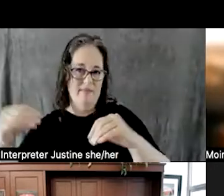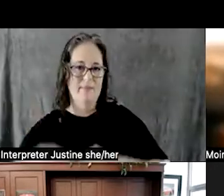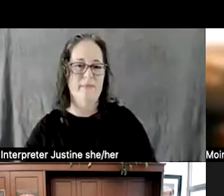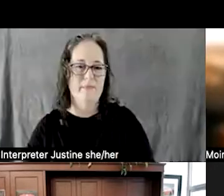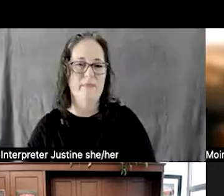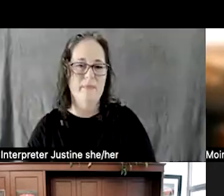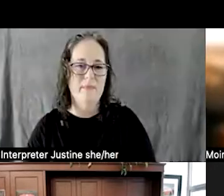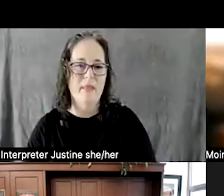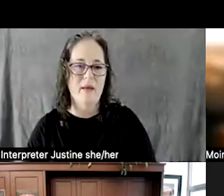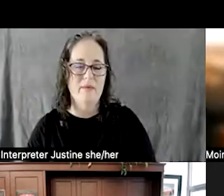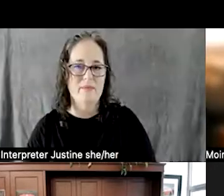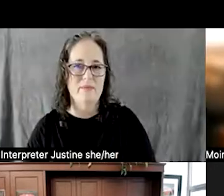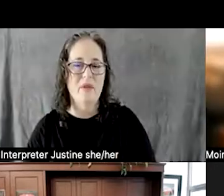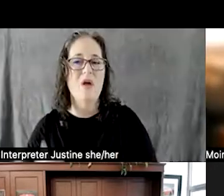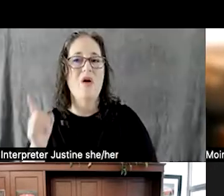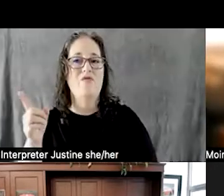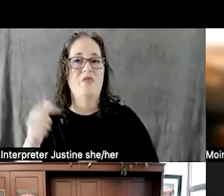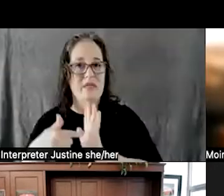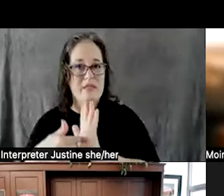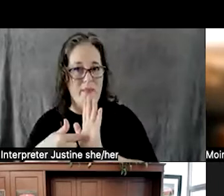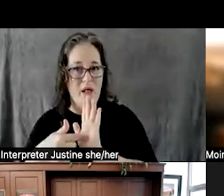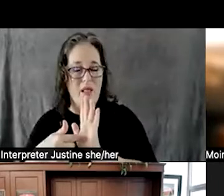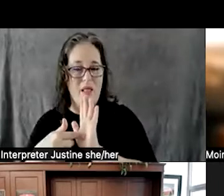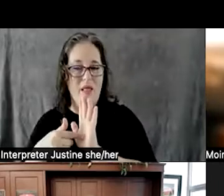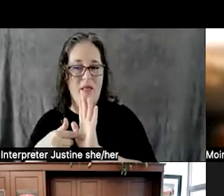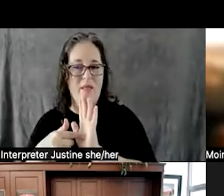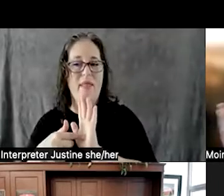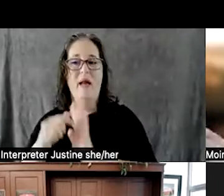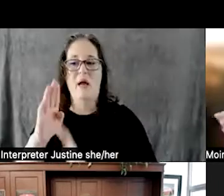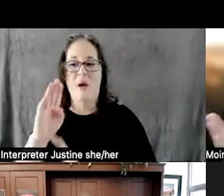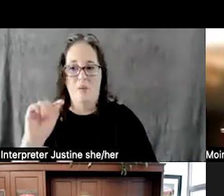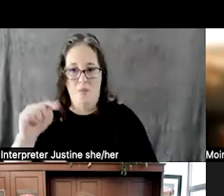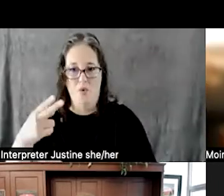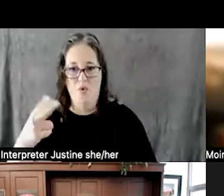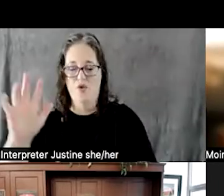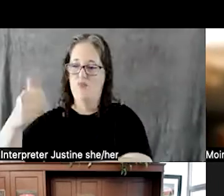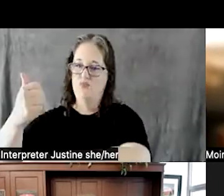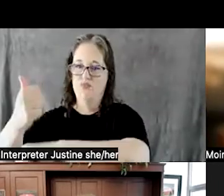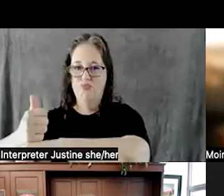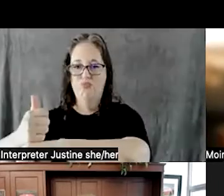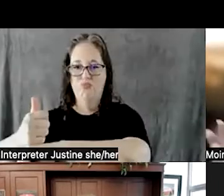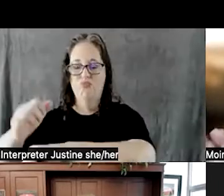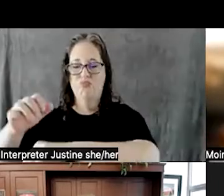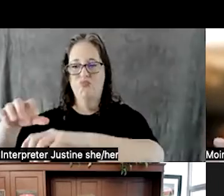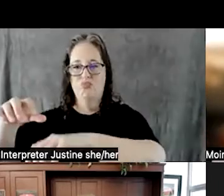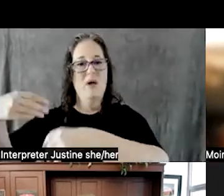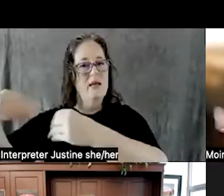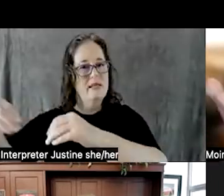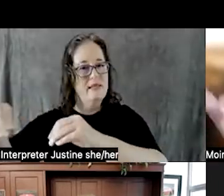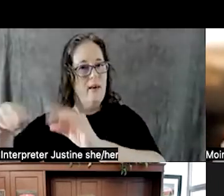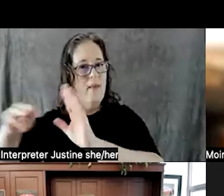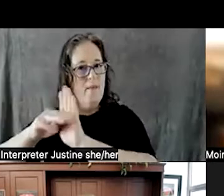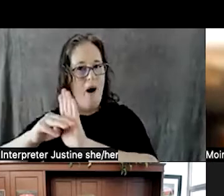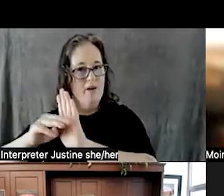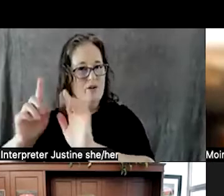was a booth that they sell models of different animals. But one thing they do that I thought was